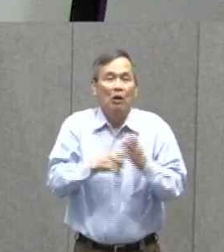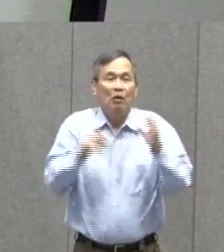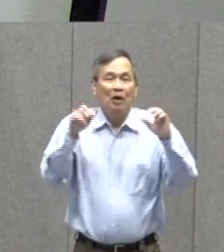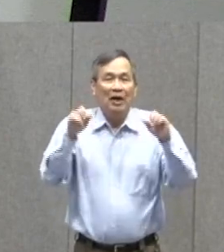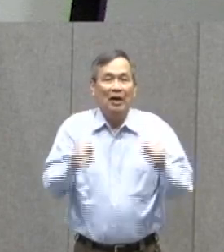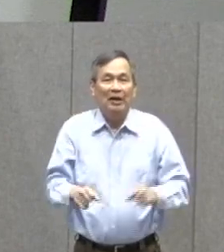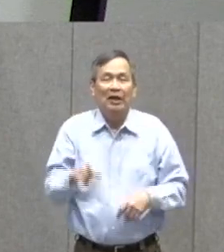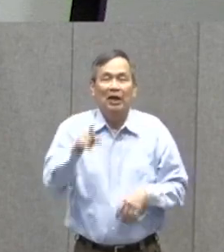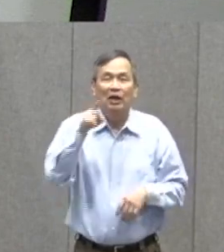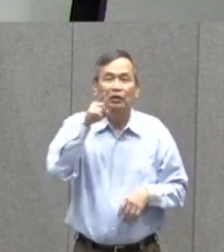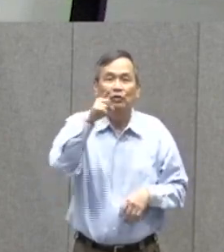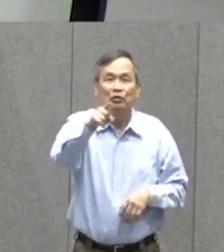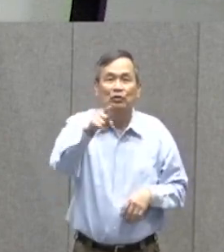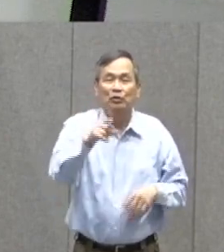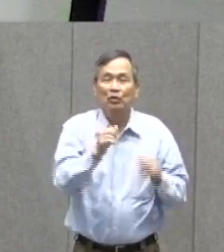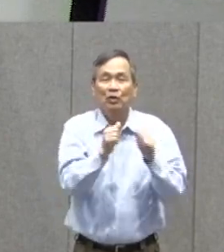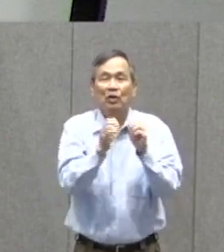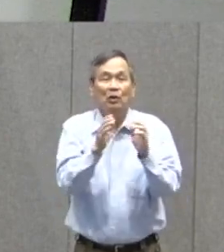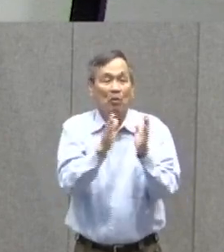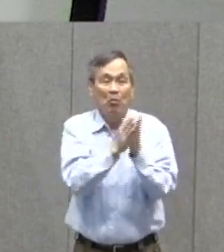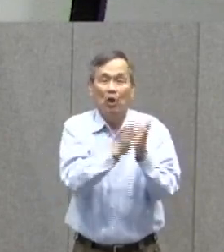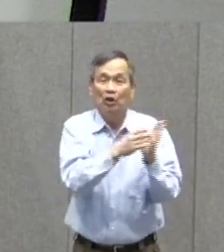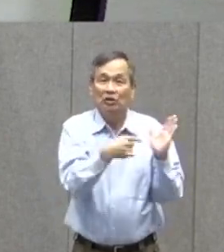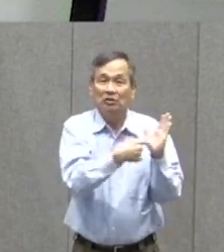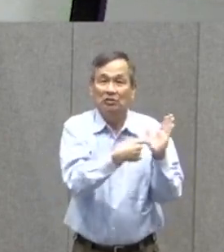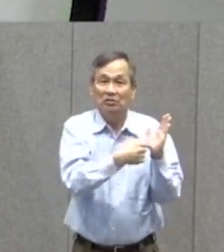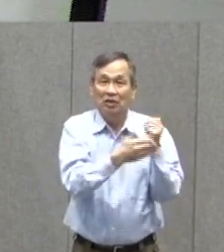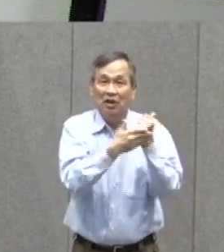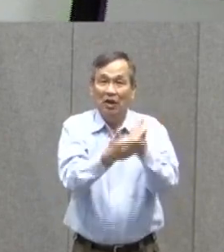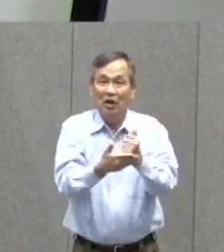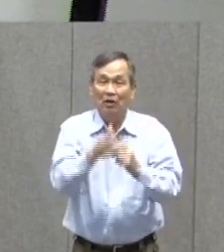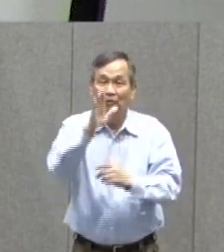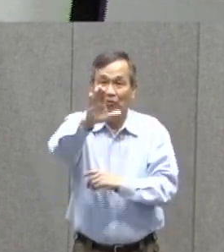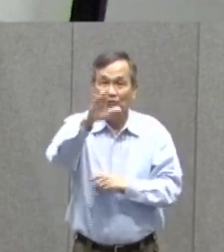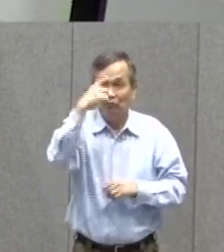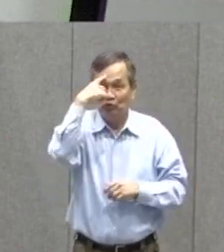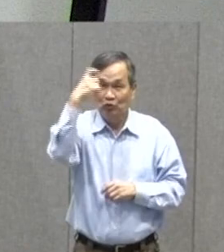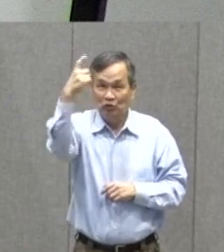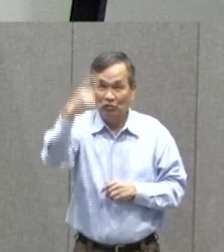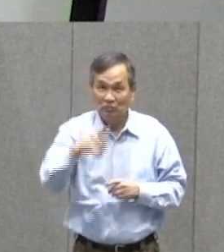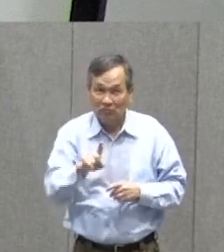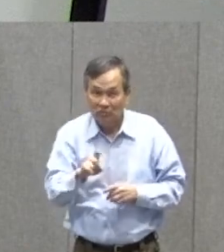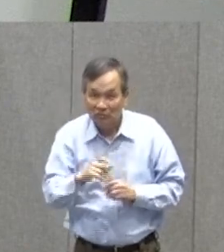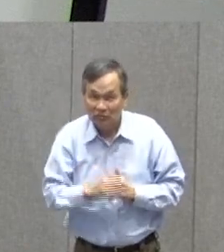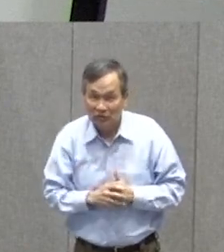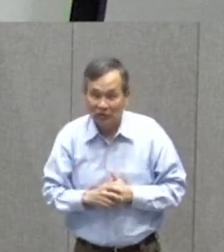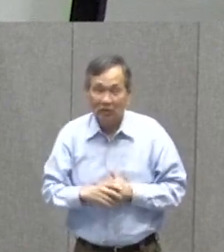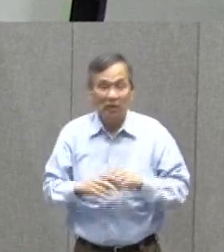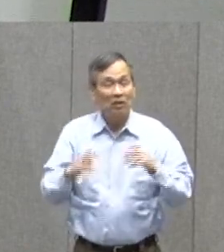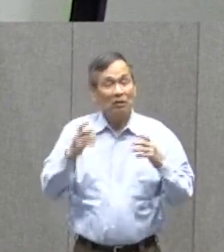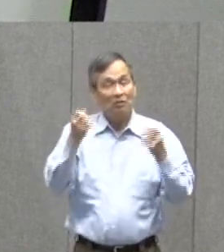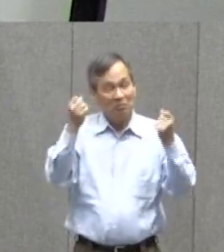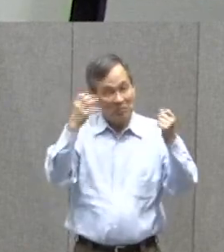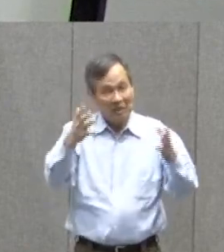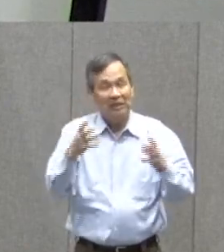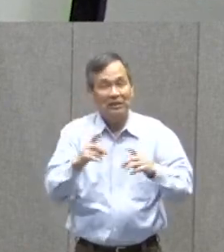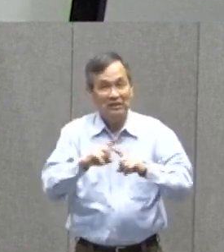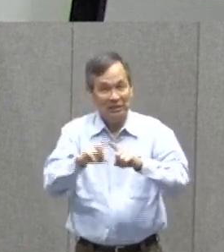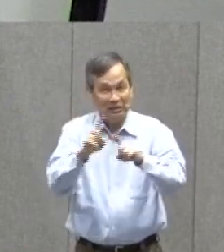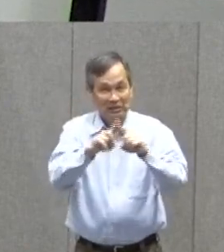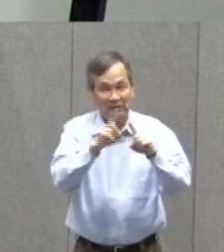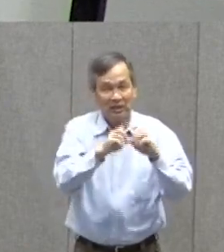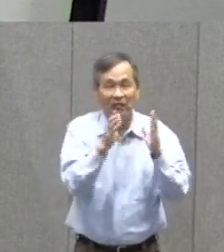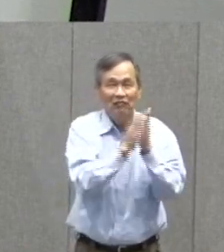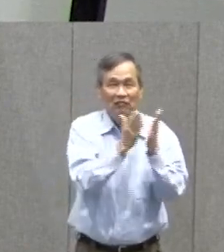as a dreamer with books? Now, there are a lot of different books. I'm going to actually share with you a little bit about